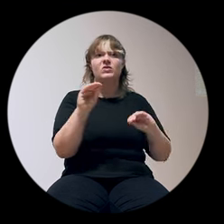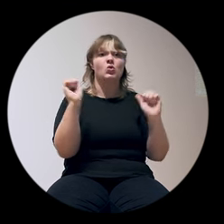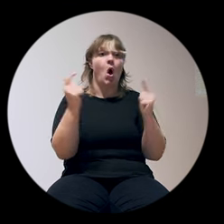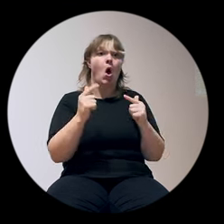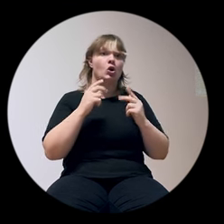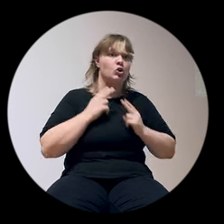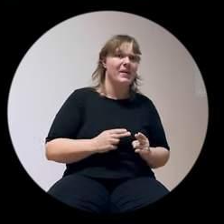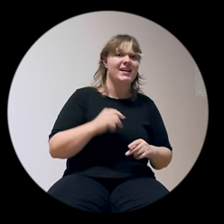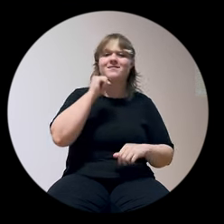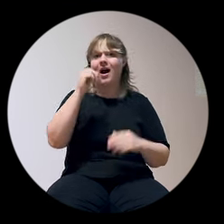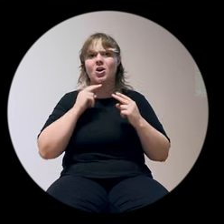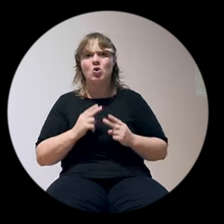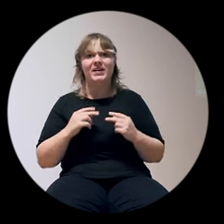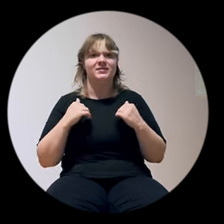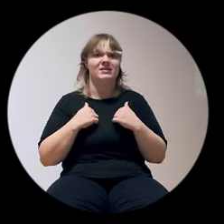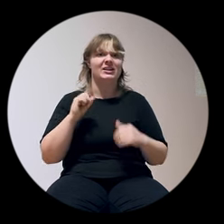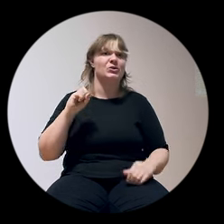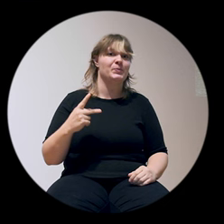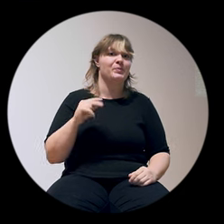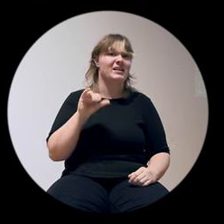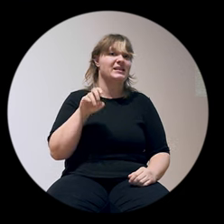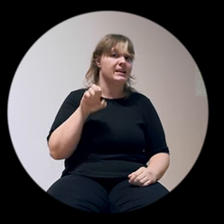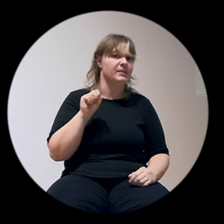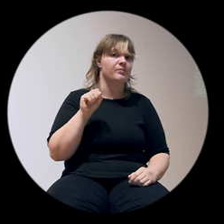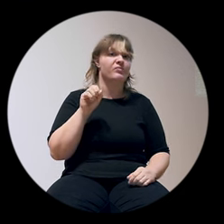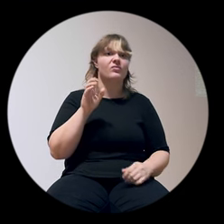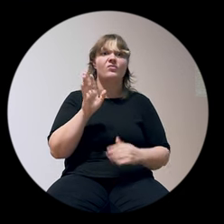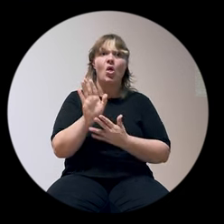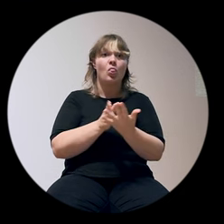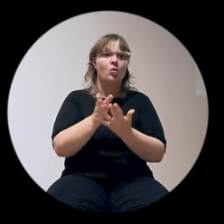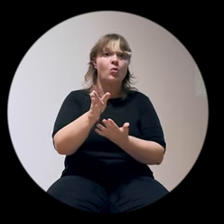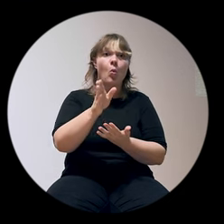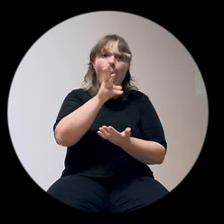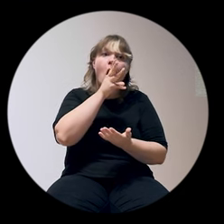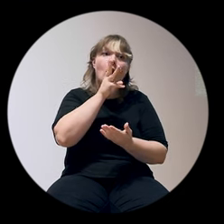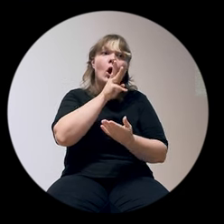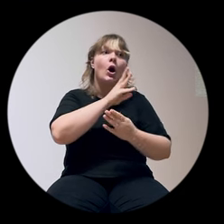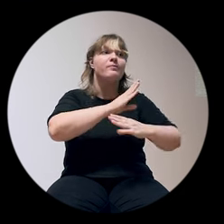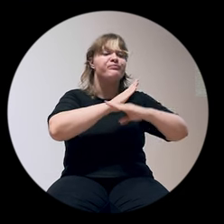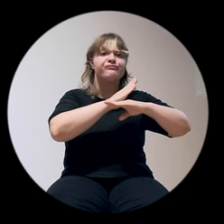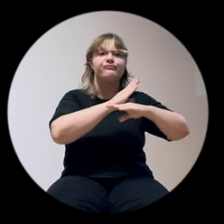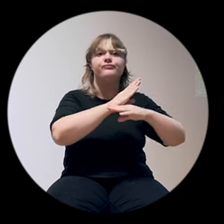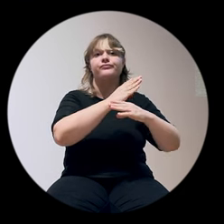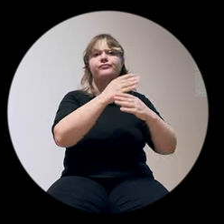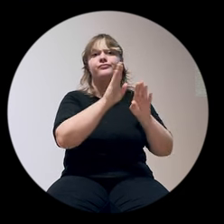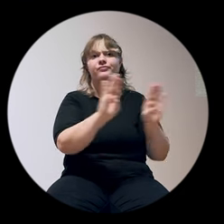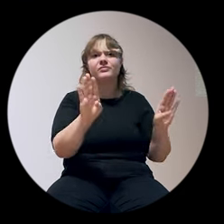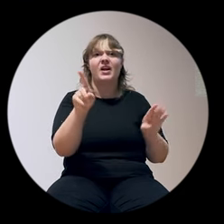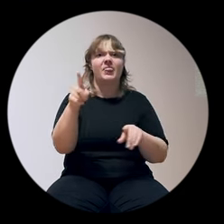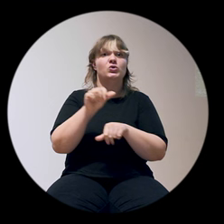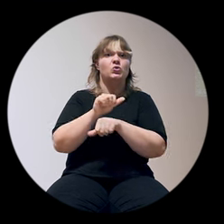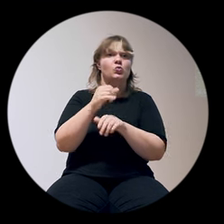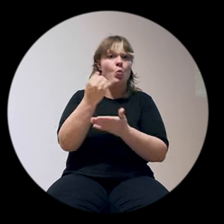non-human species. It cuts through water. For me, this work references